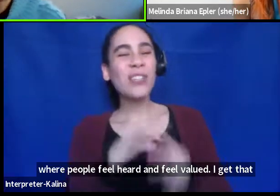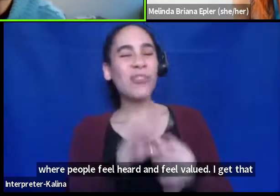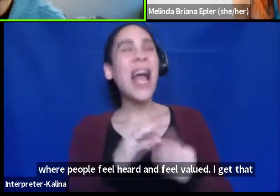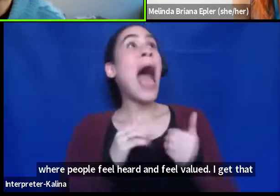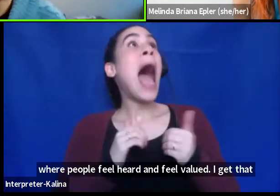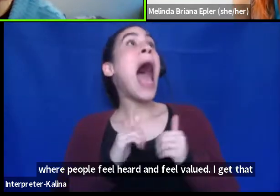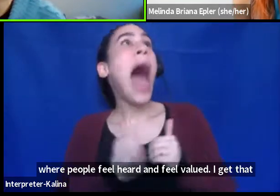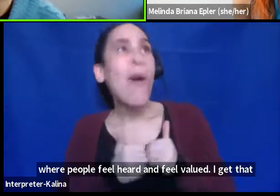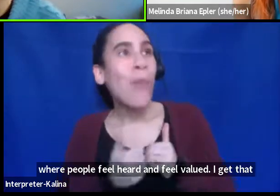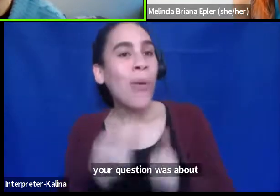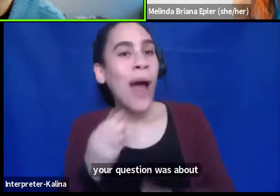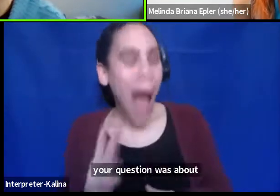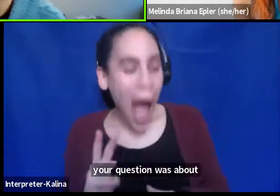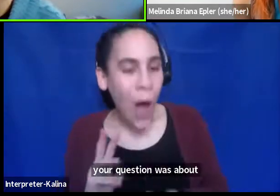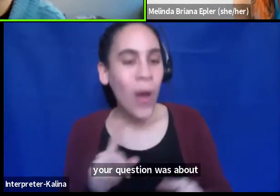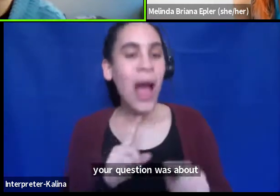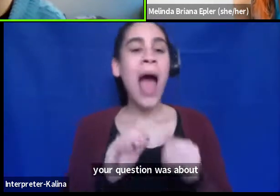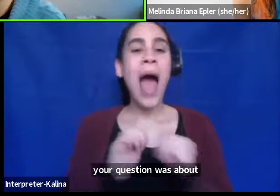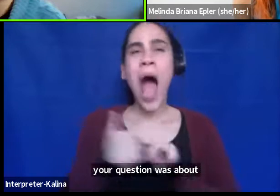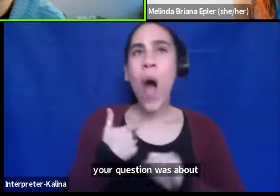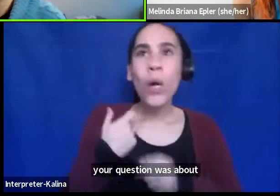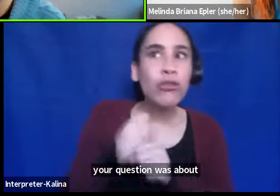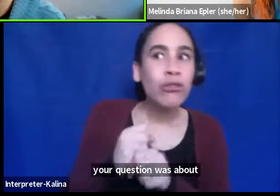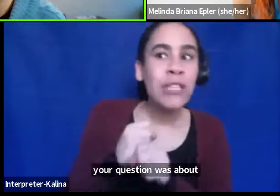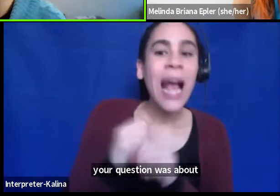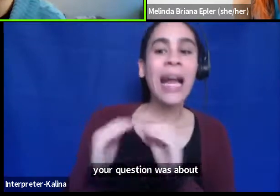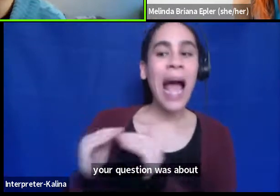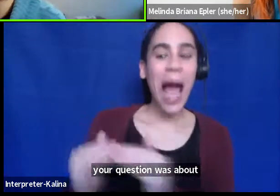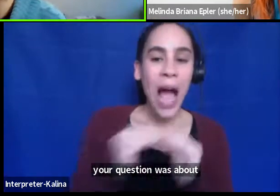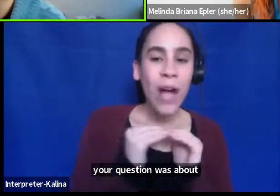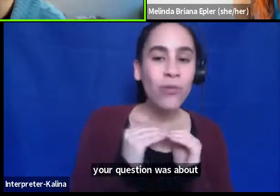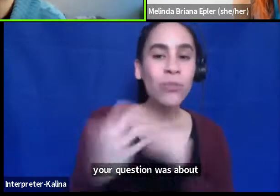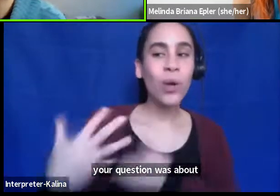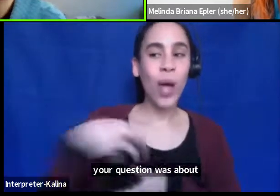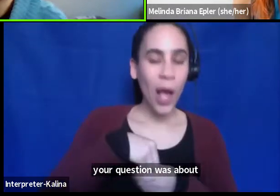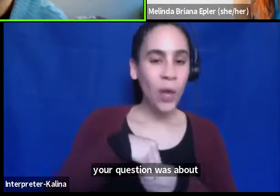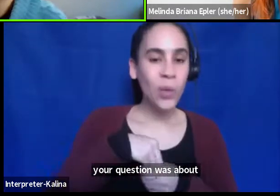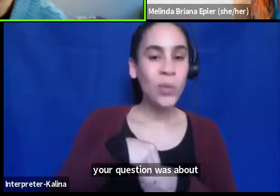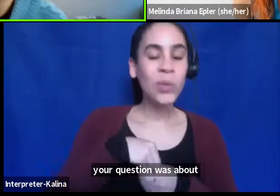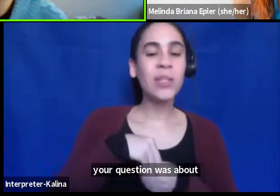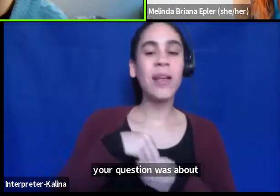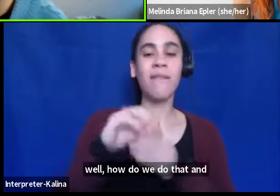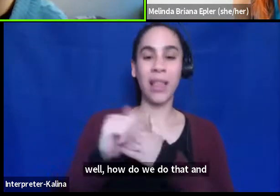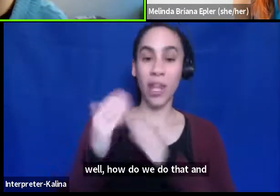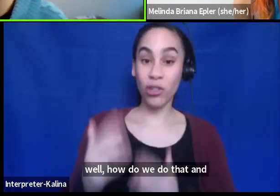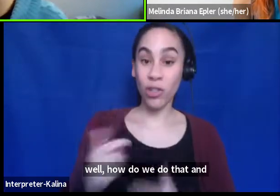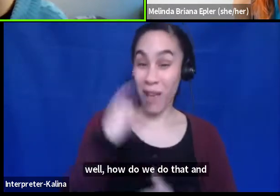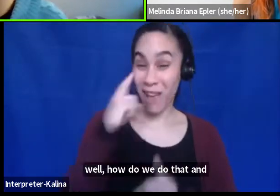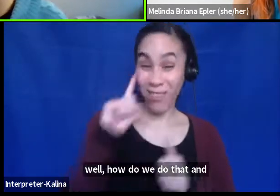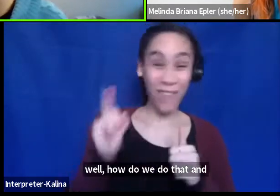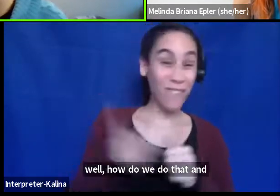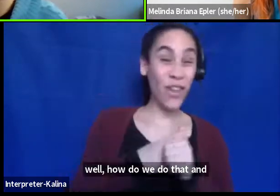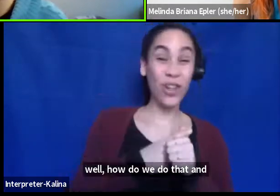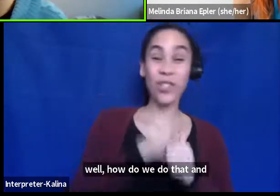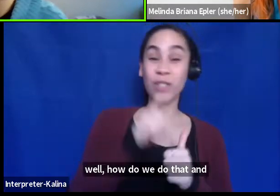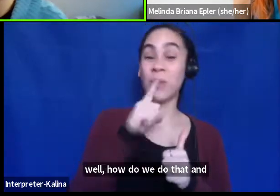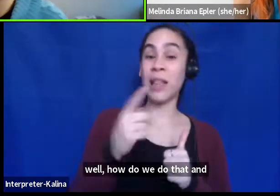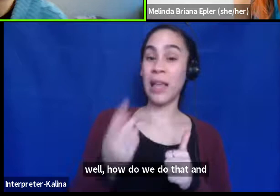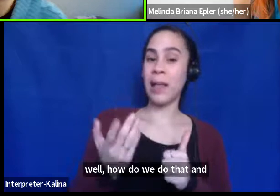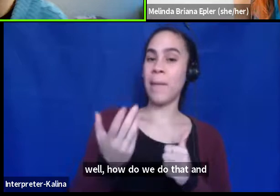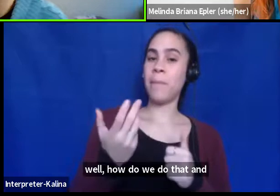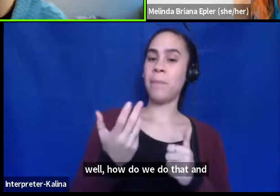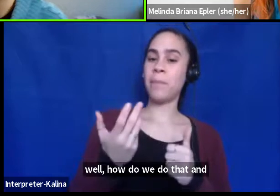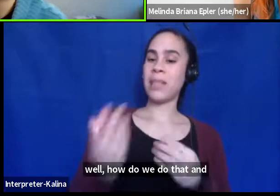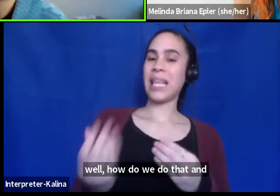create equitable and inclusive leadership? And I think the first thing is to give people the sense